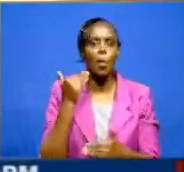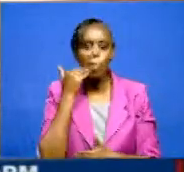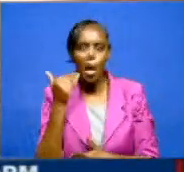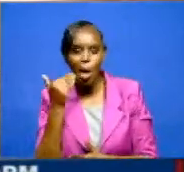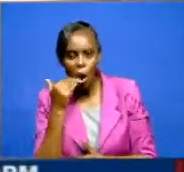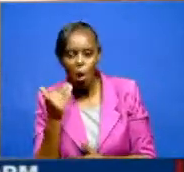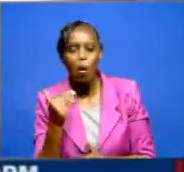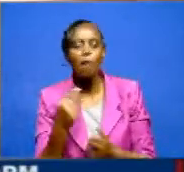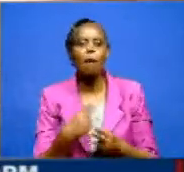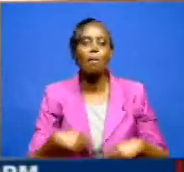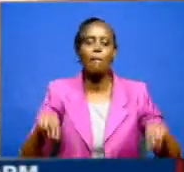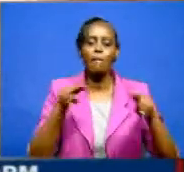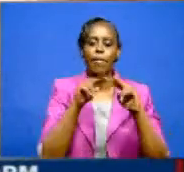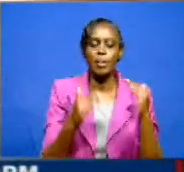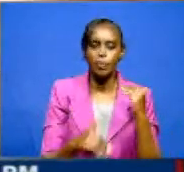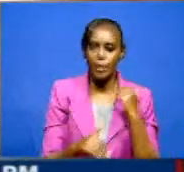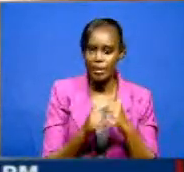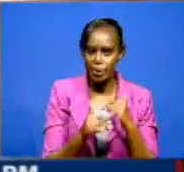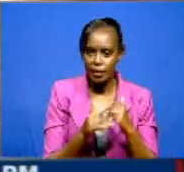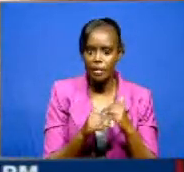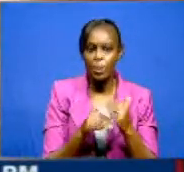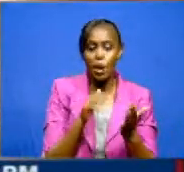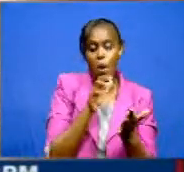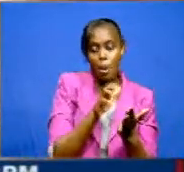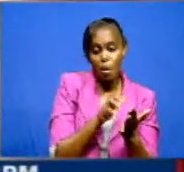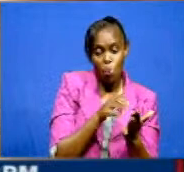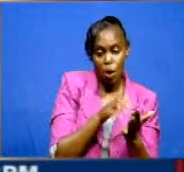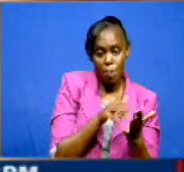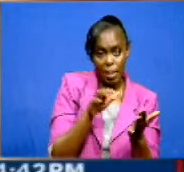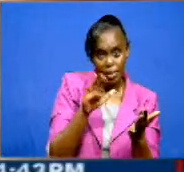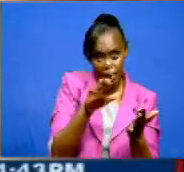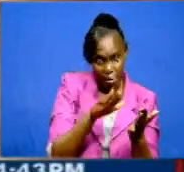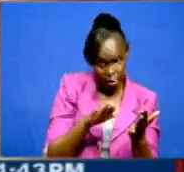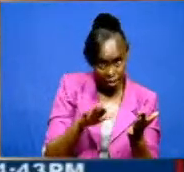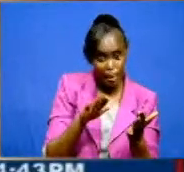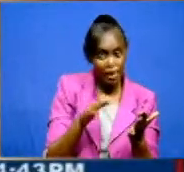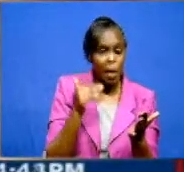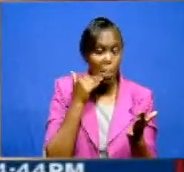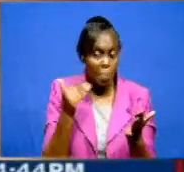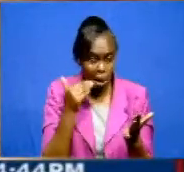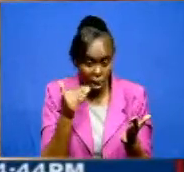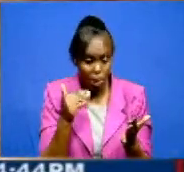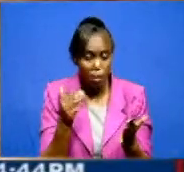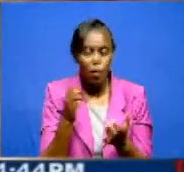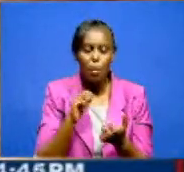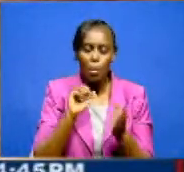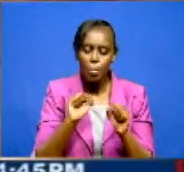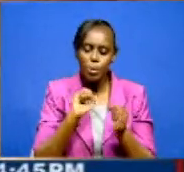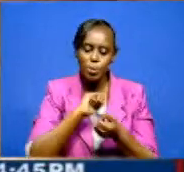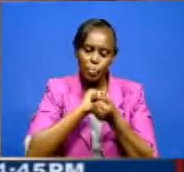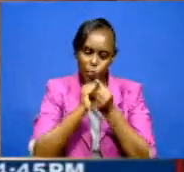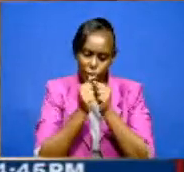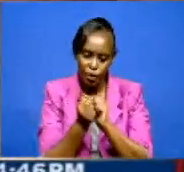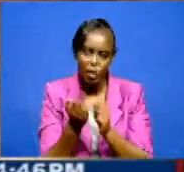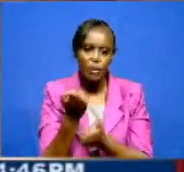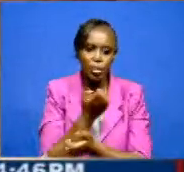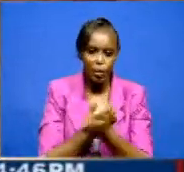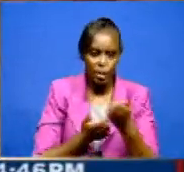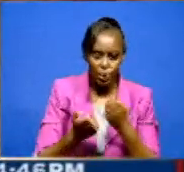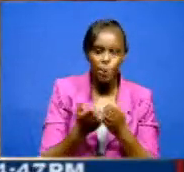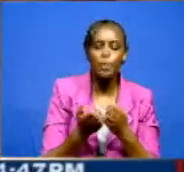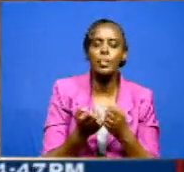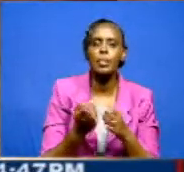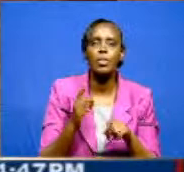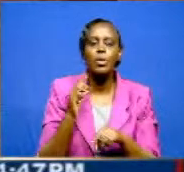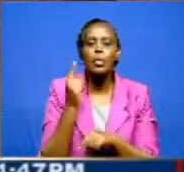value addition, because, you know, in Ukambani, that is something that, you know, can really change the economy. They grow very naturally there, but